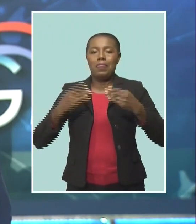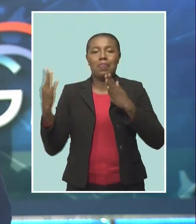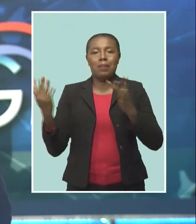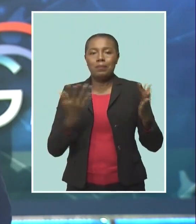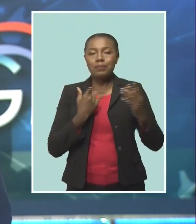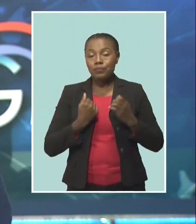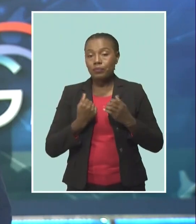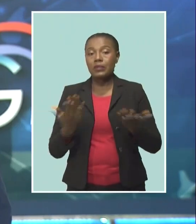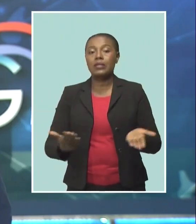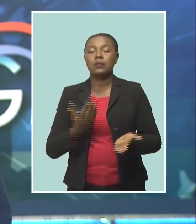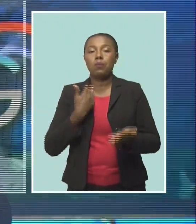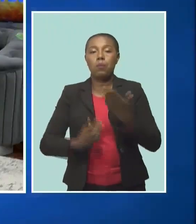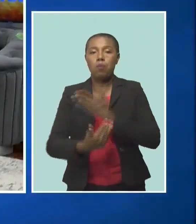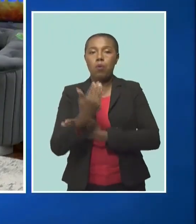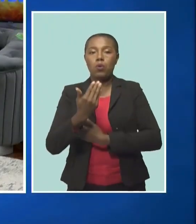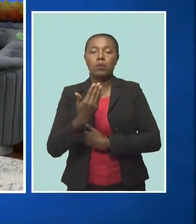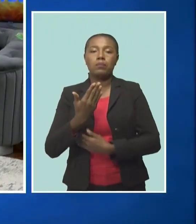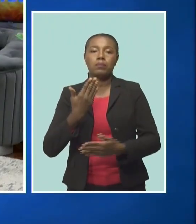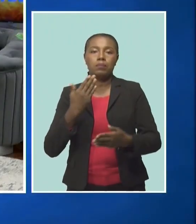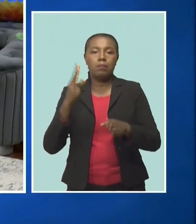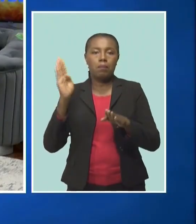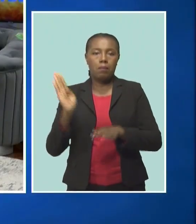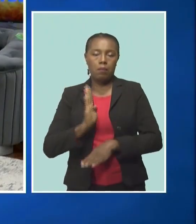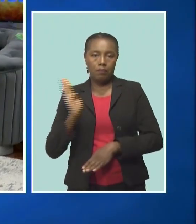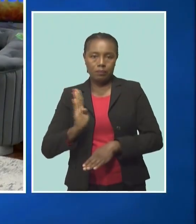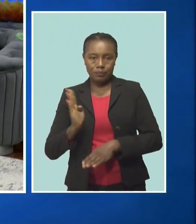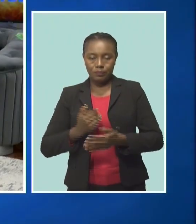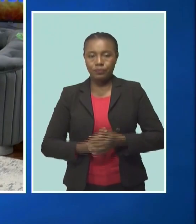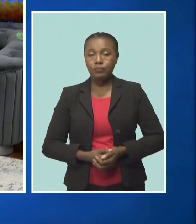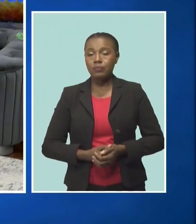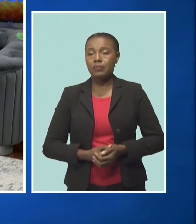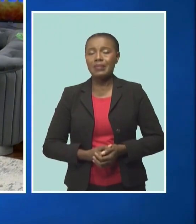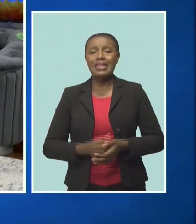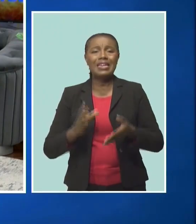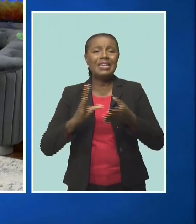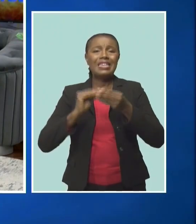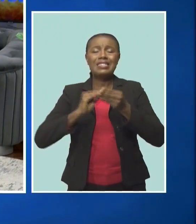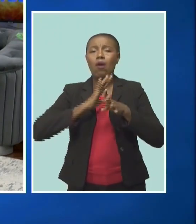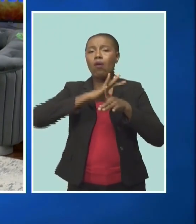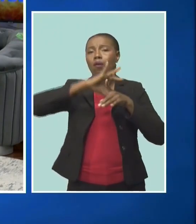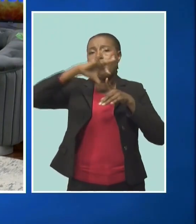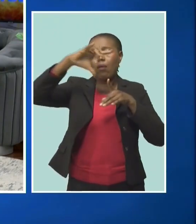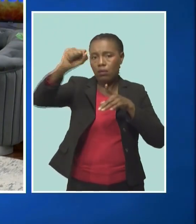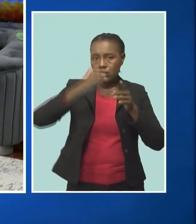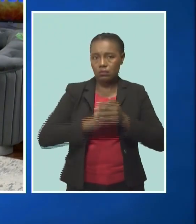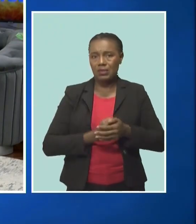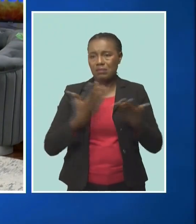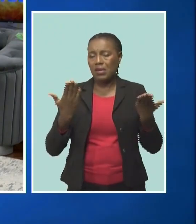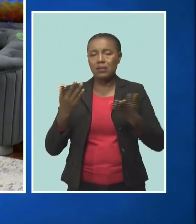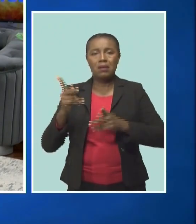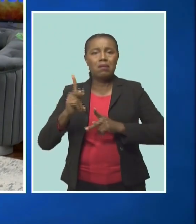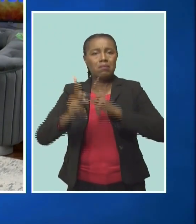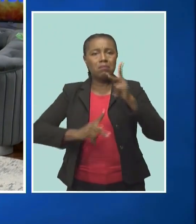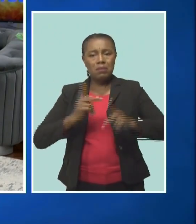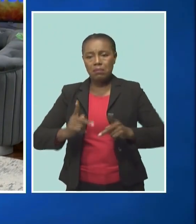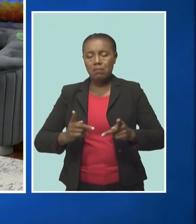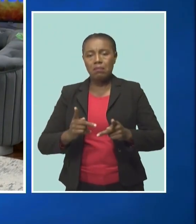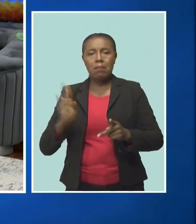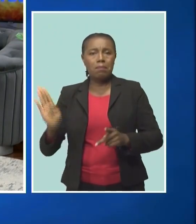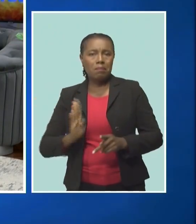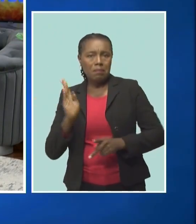Morning Barbados. It's off the charts, especially in the diaspora. You know, I mean, we have so many people who